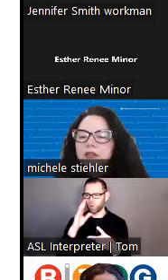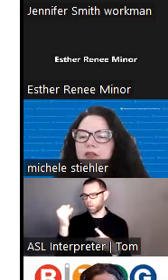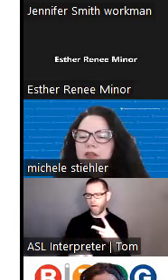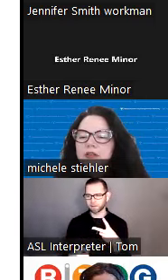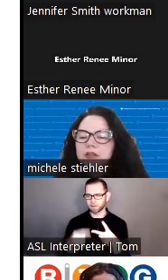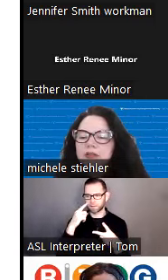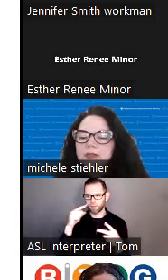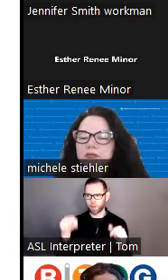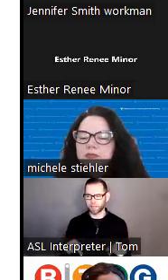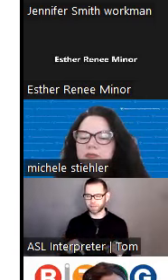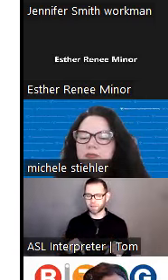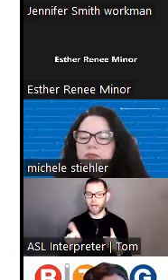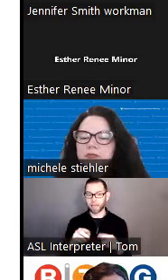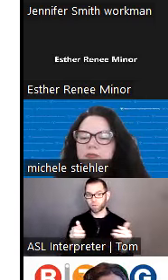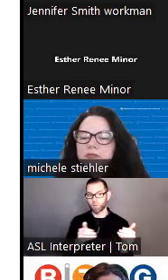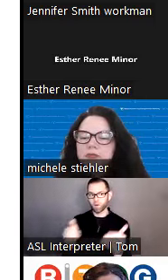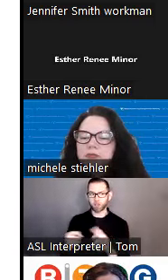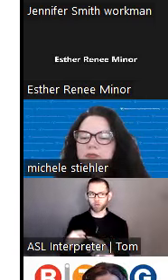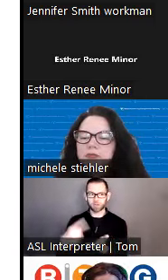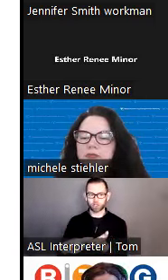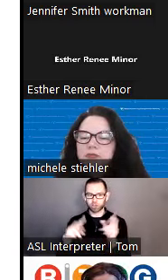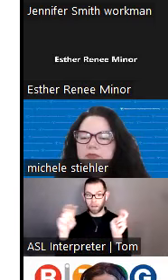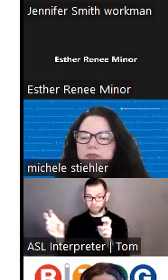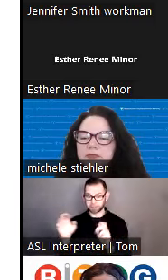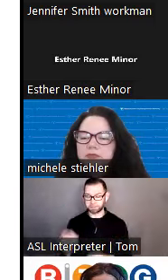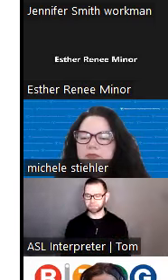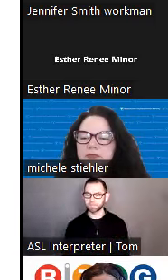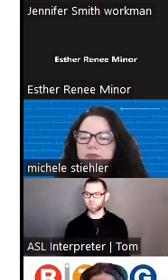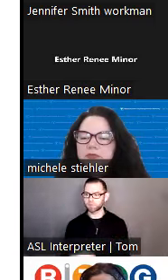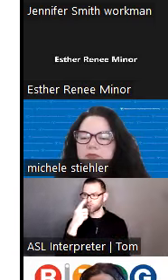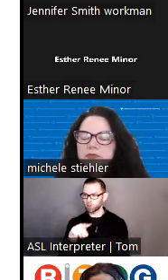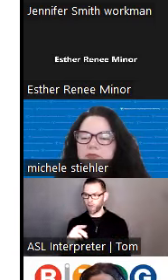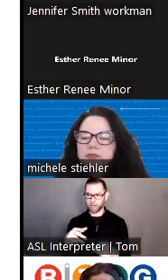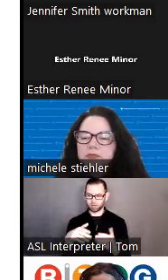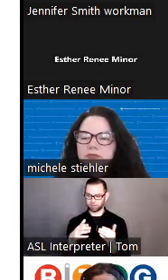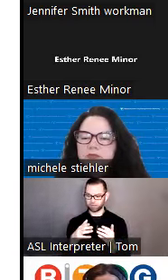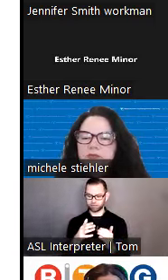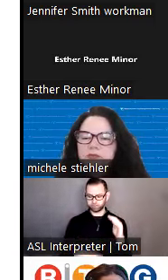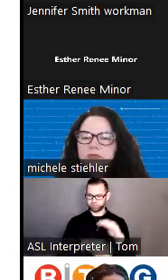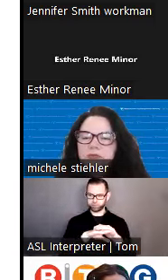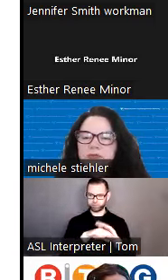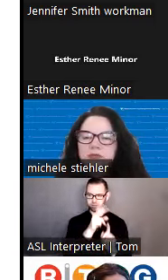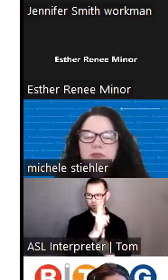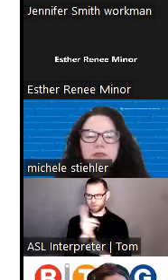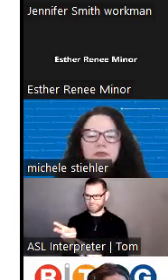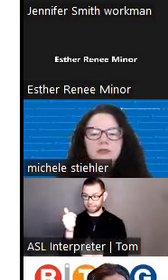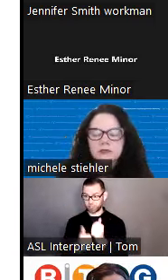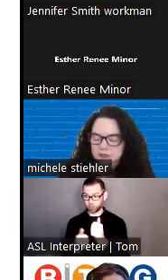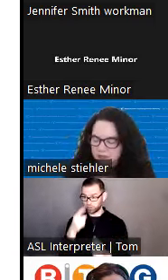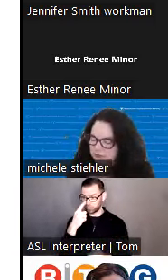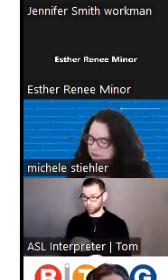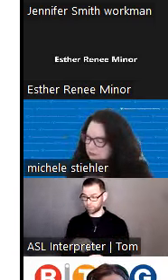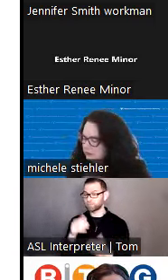move on to the discussion topic. So if you could please keep your stories to about 2 minutes, that would be great. Jennifer, go ahead.